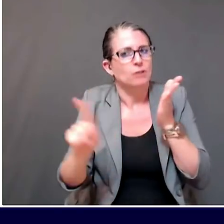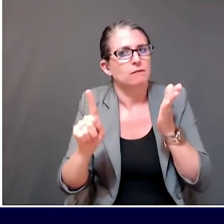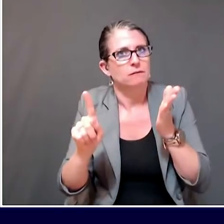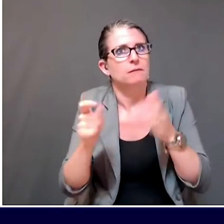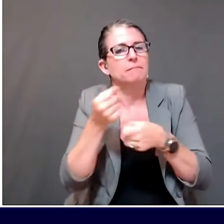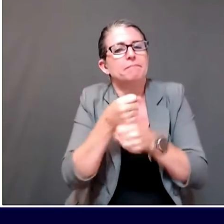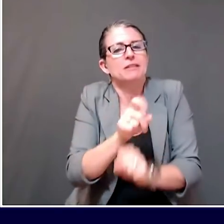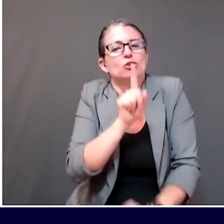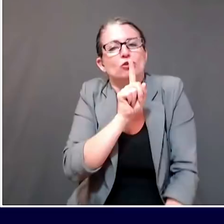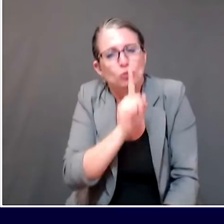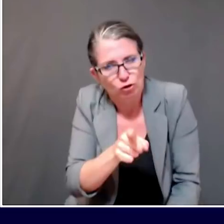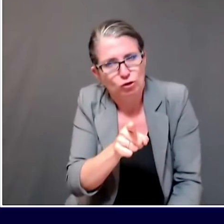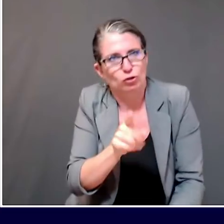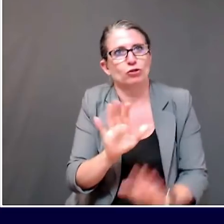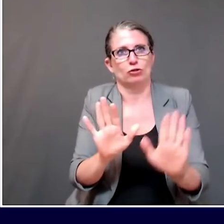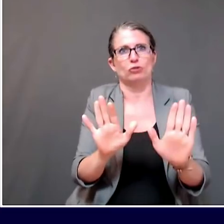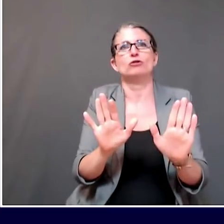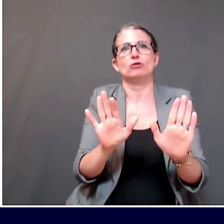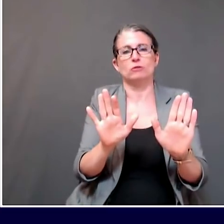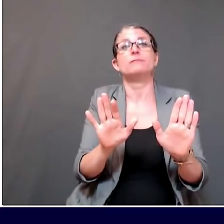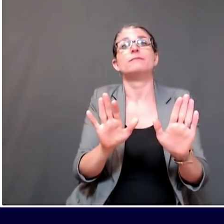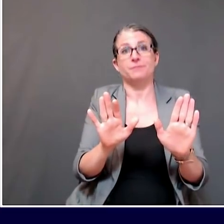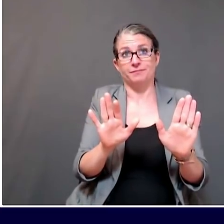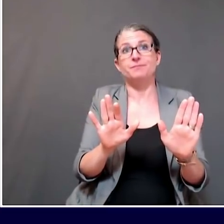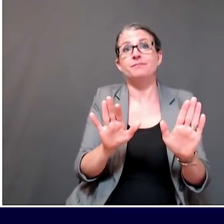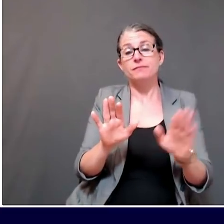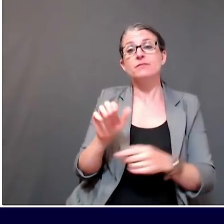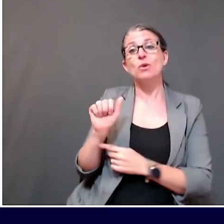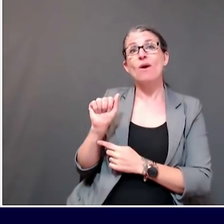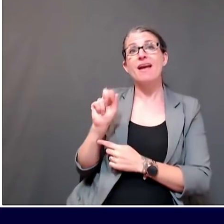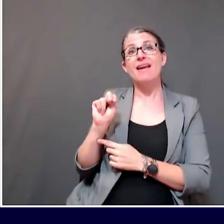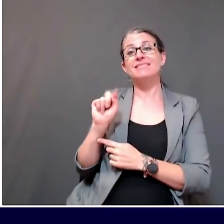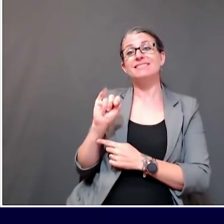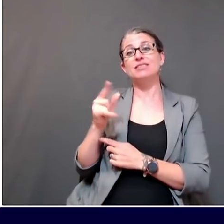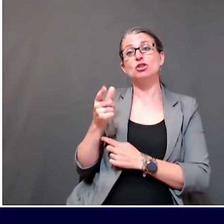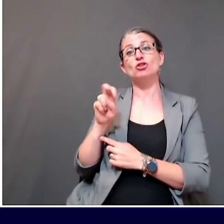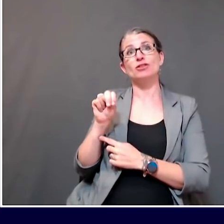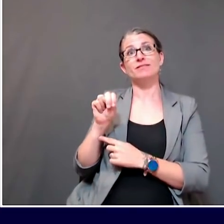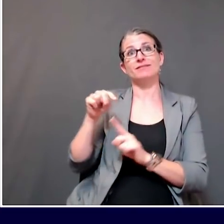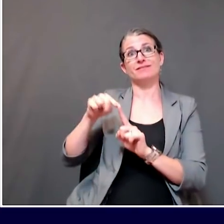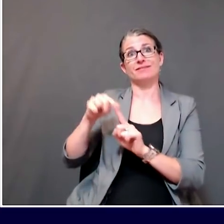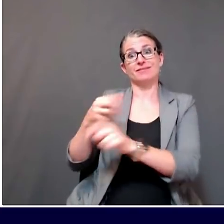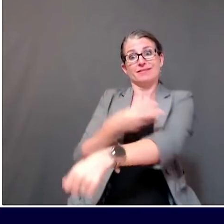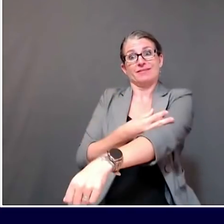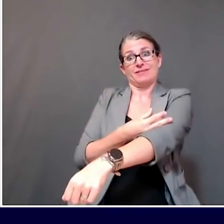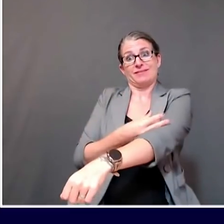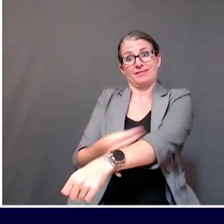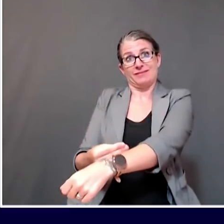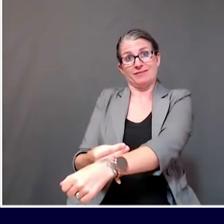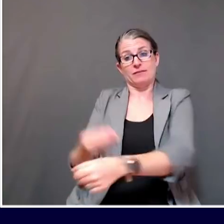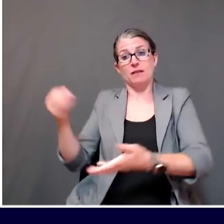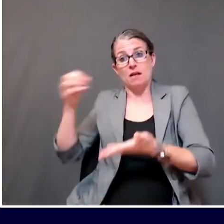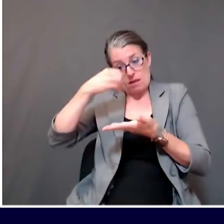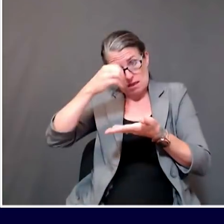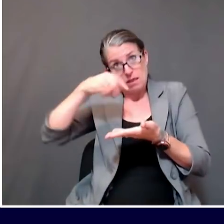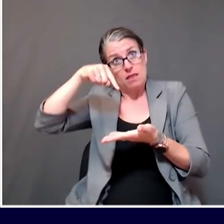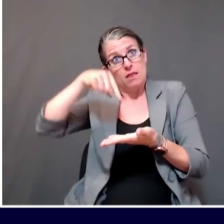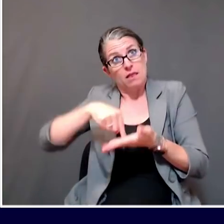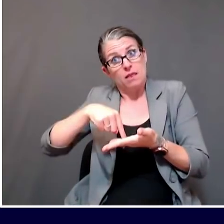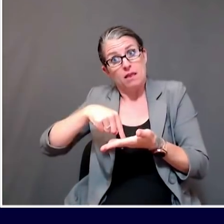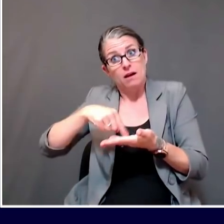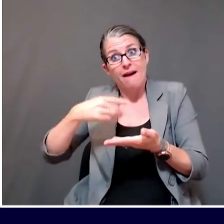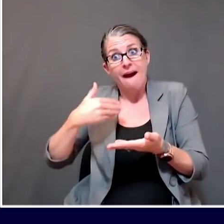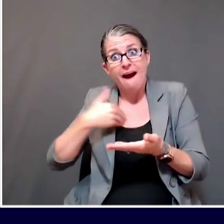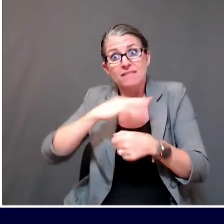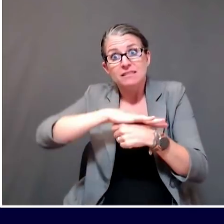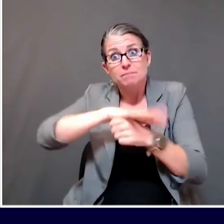antigen test that they had done. In this situation, that was done, and then samples were sent to our laboratory here in